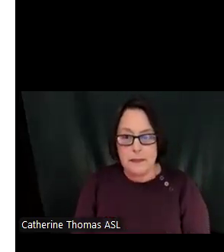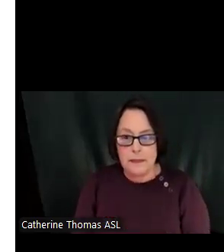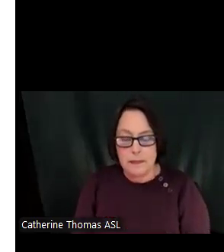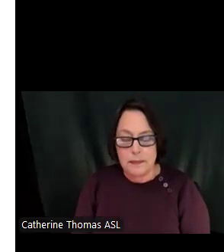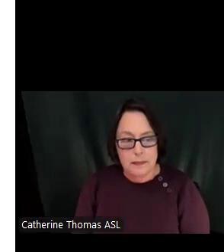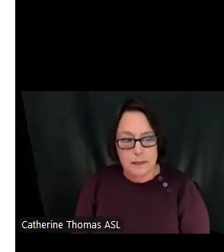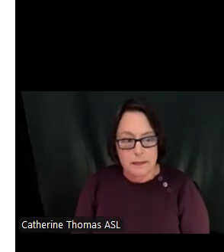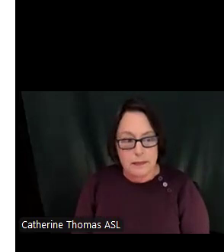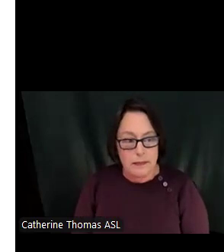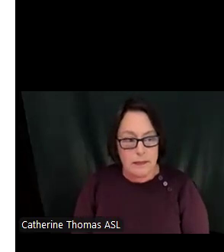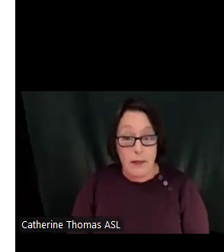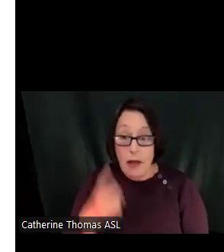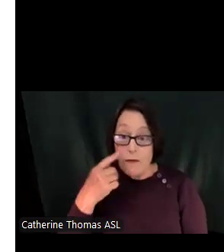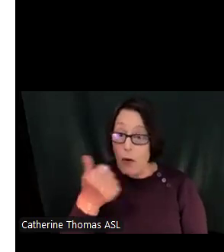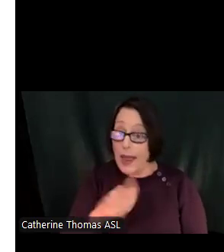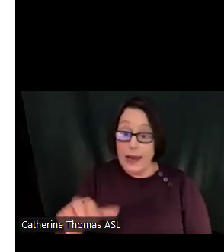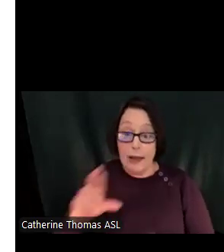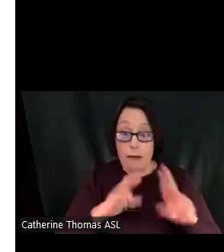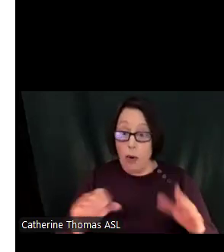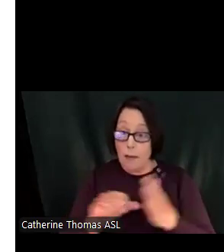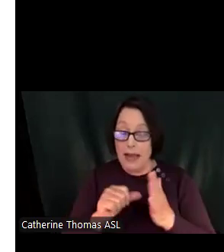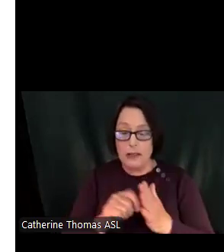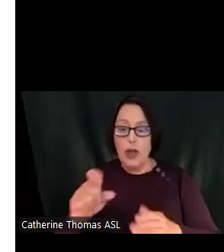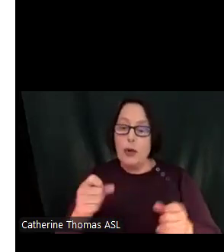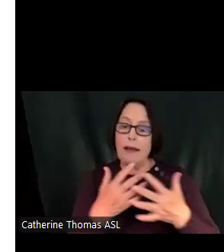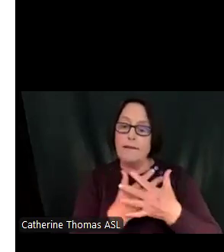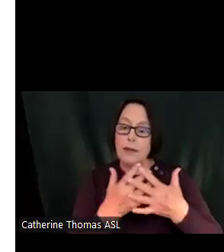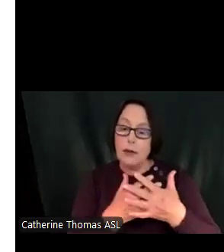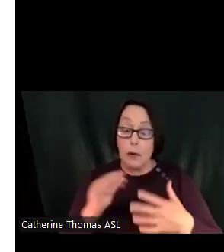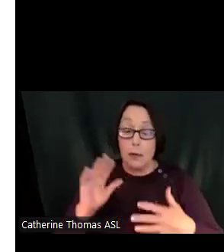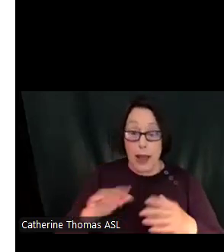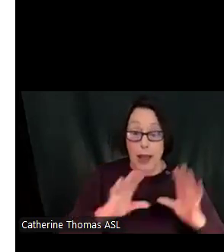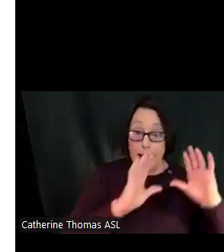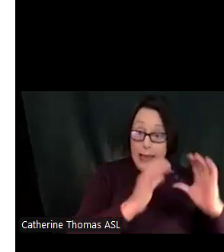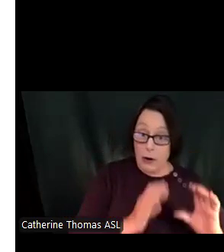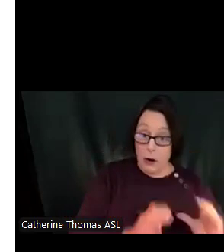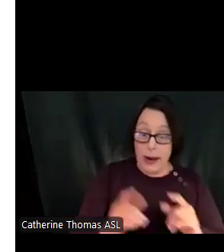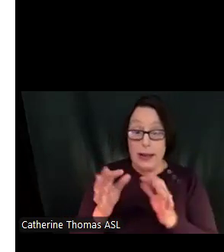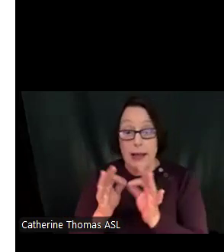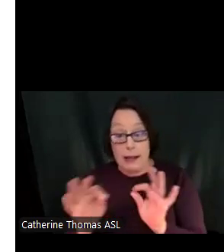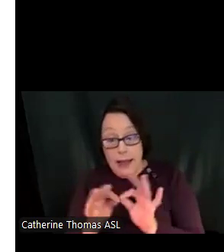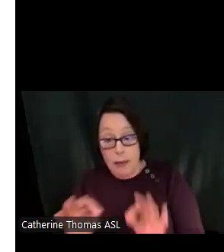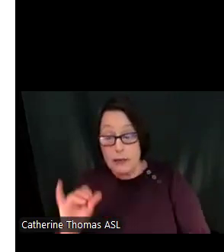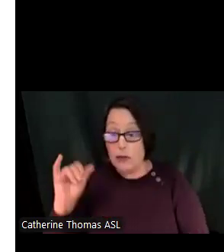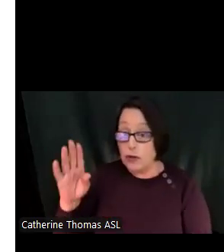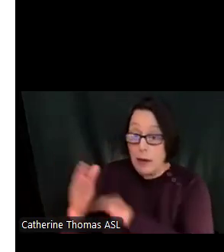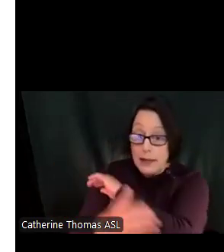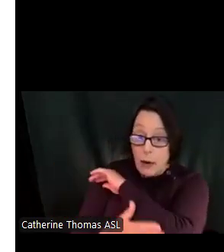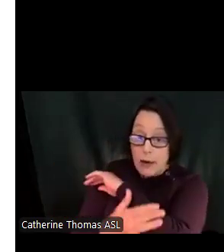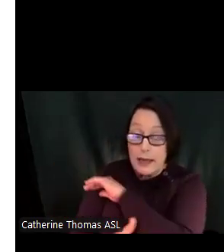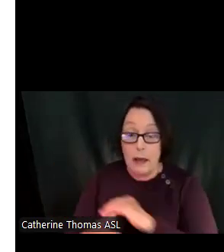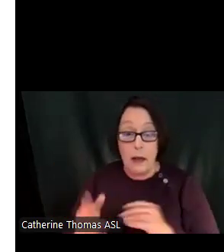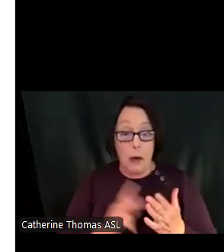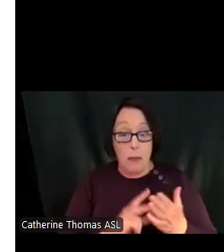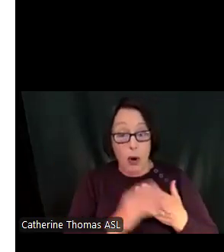On any of the report pages, you can also filter the report by category, language, job county, program,